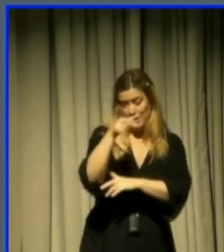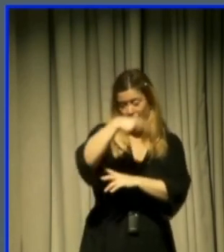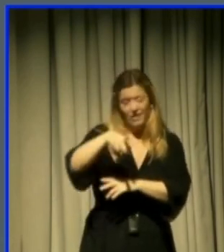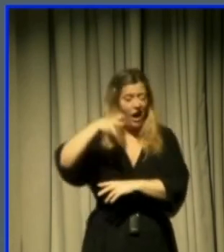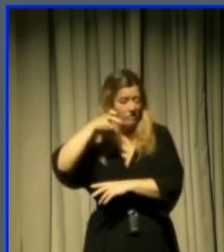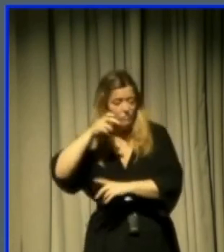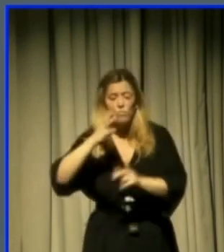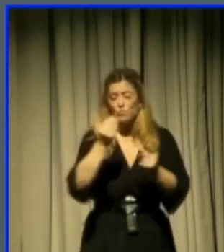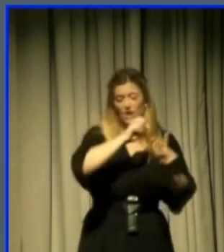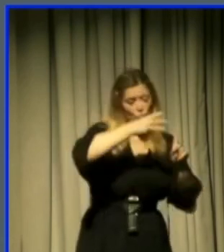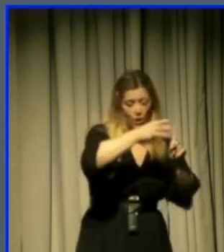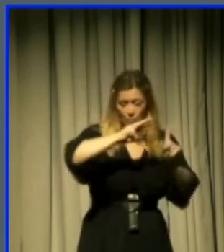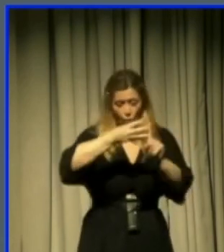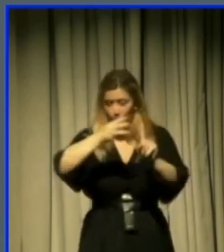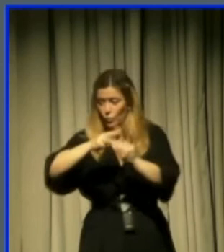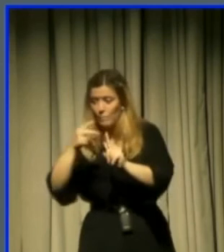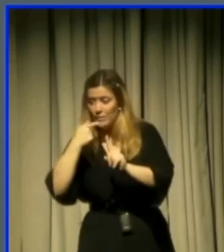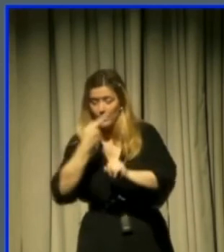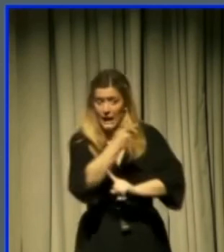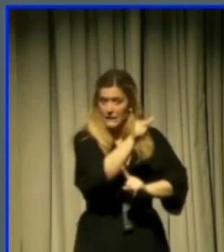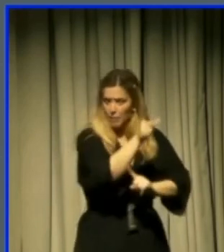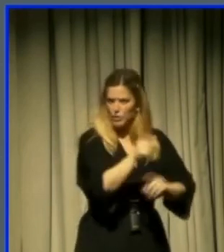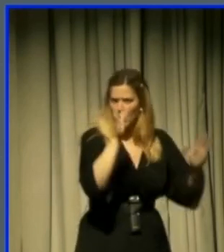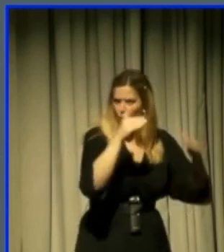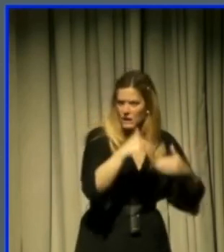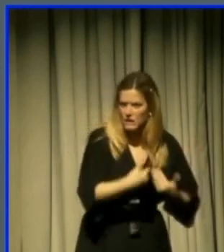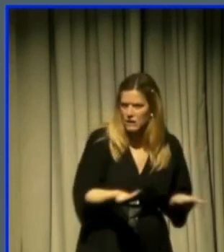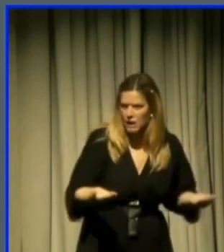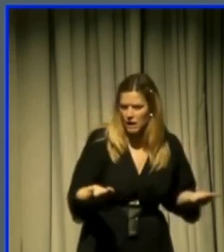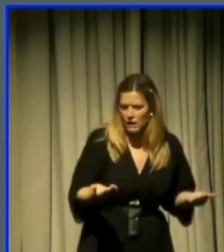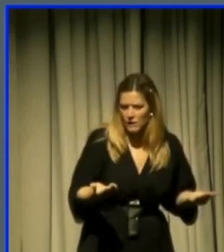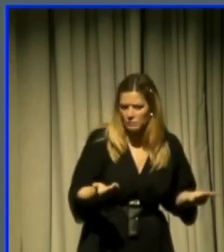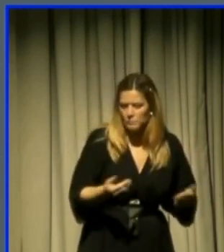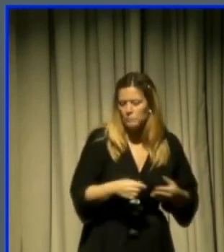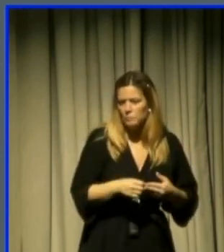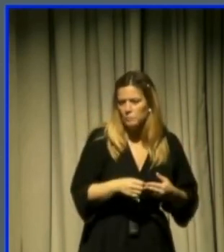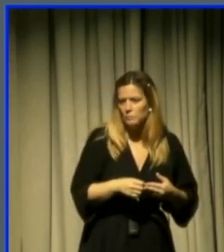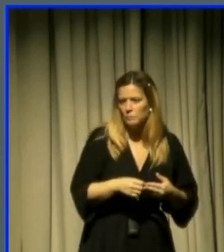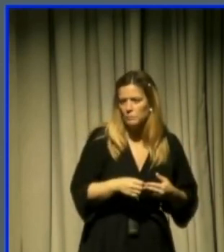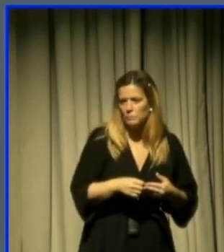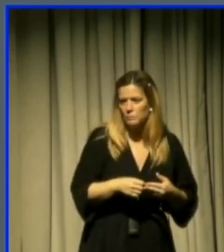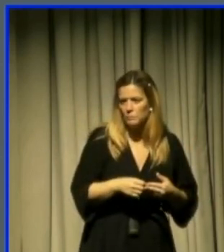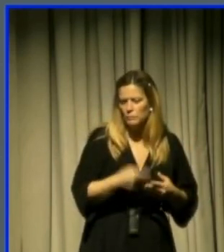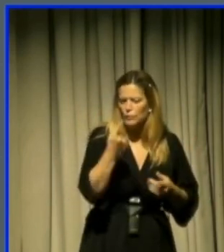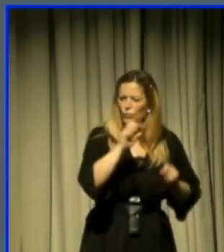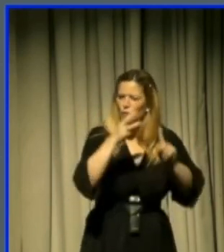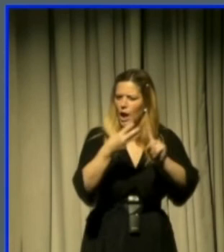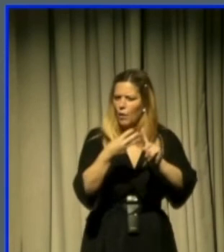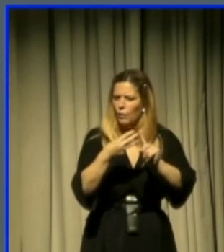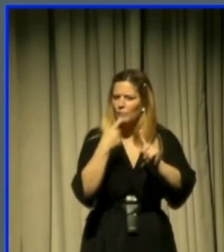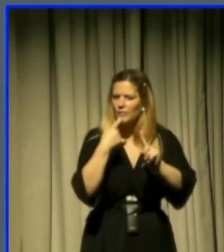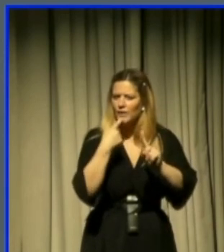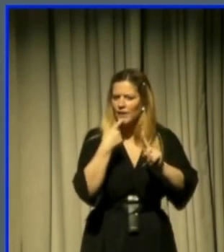exist, or there was another was one about Airbnb, this Airbnb does not exist. So they were like deep